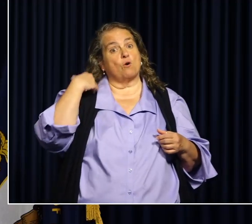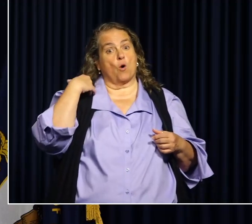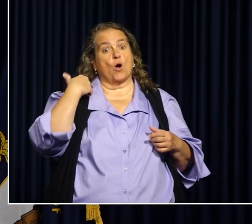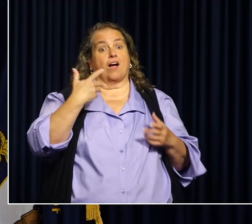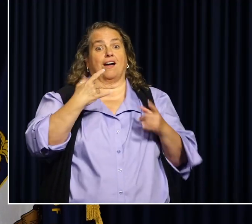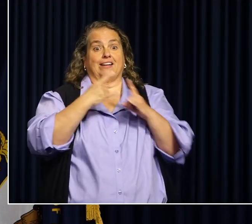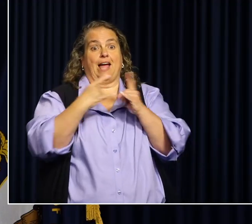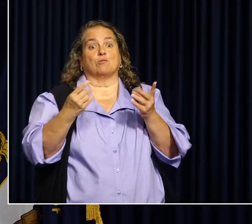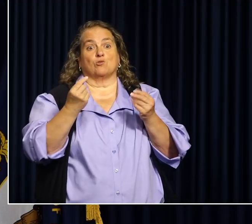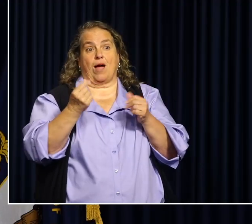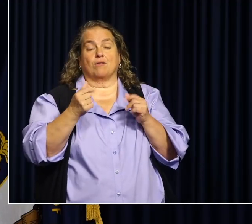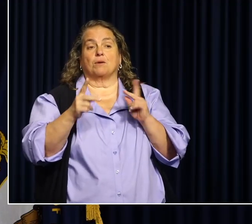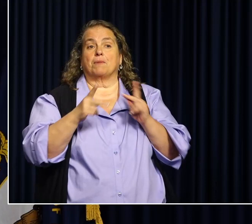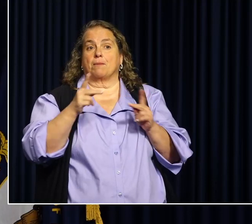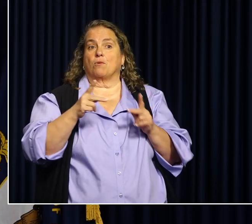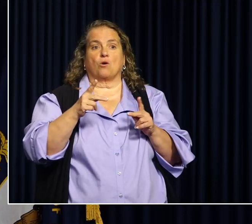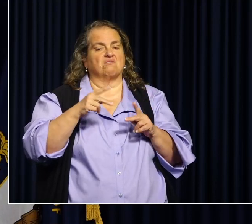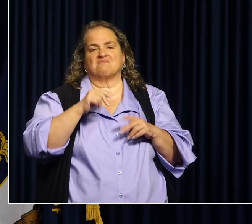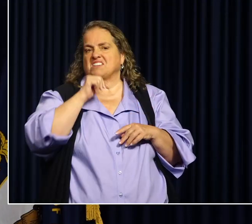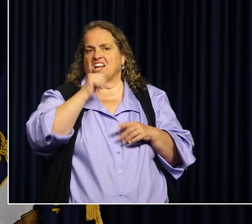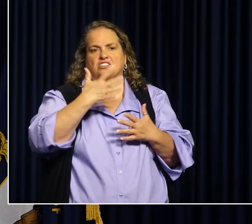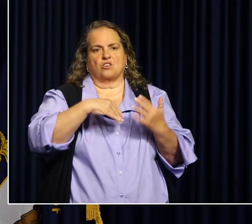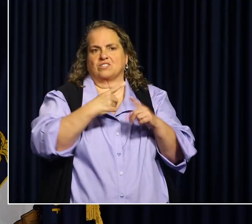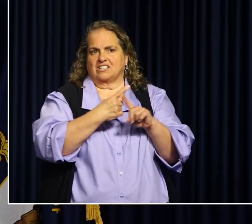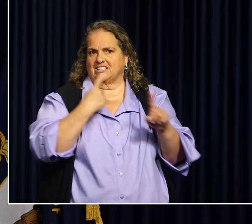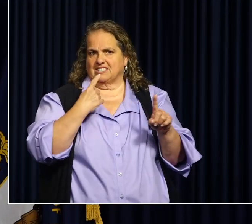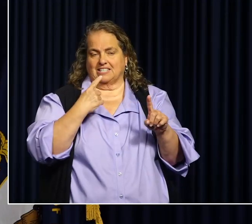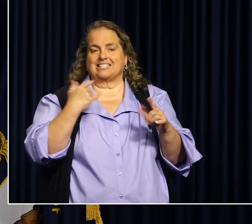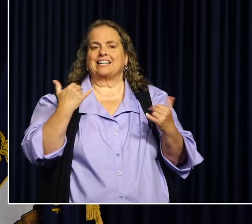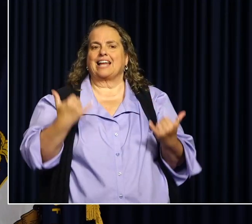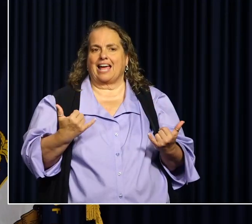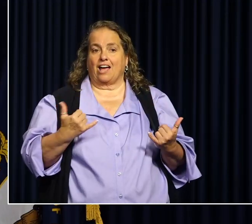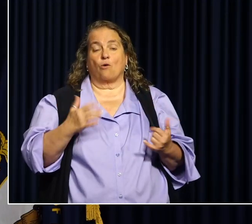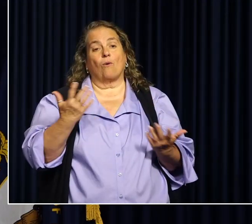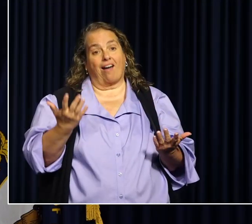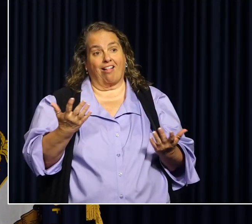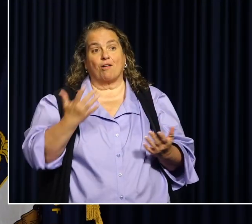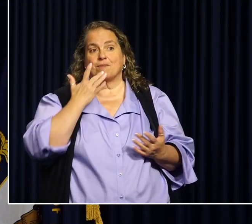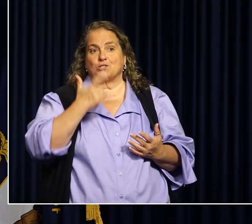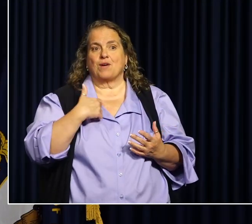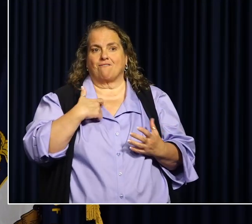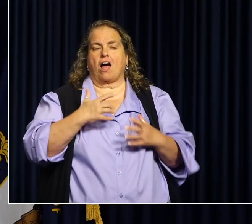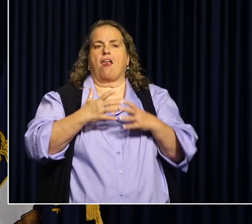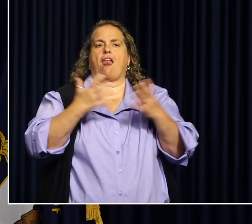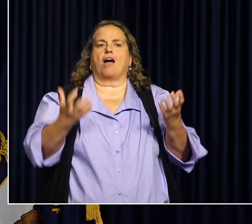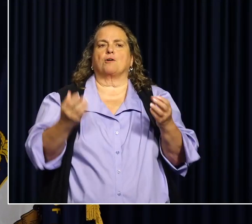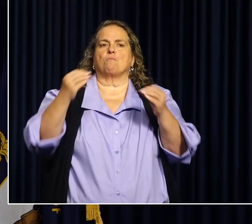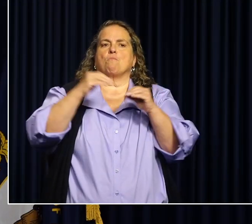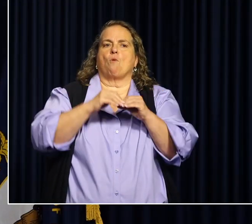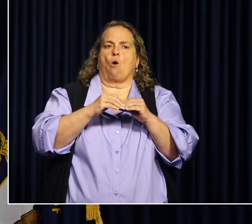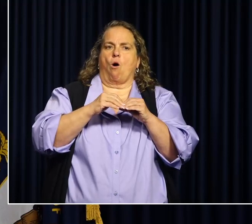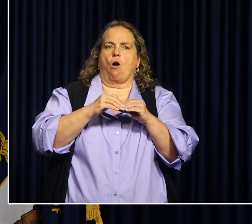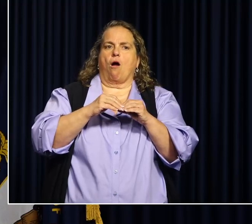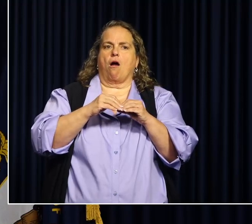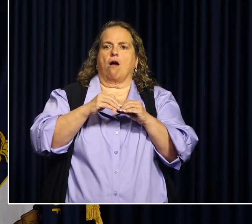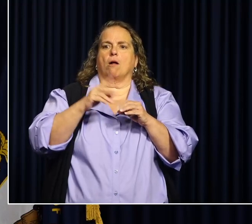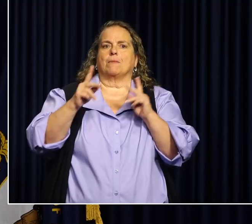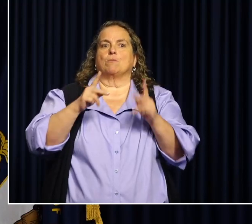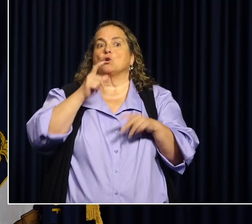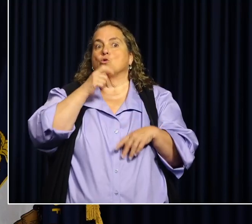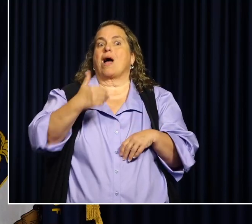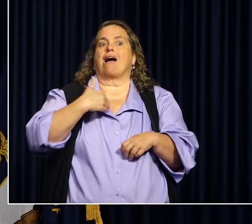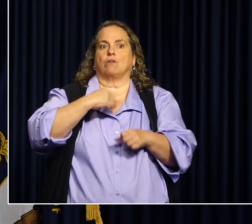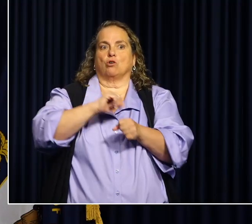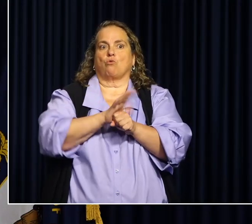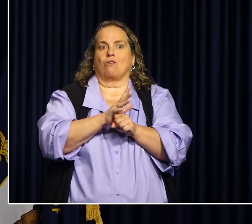before, what makes us think that they'll do it now? Well, we've had a lot more cases of the coronavirus since then. People have seen how